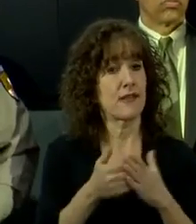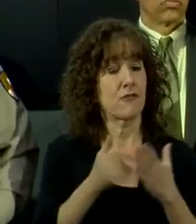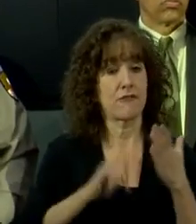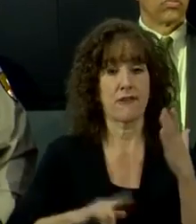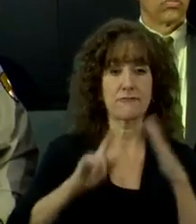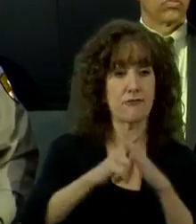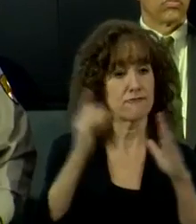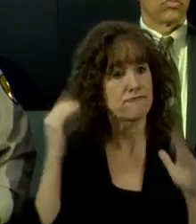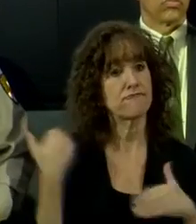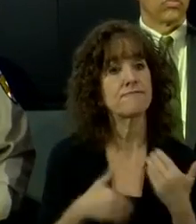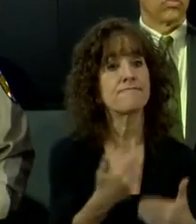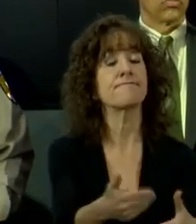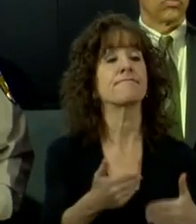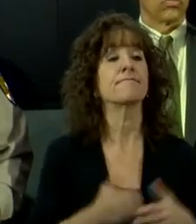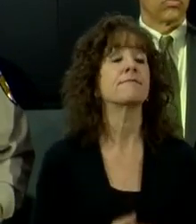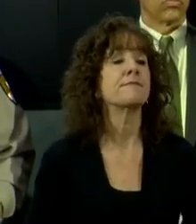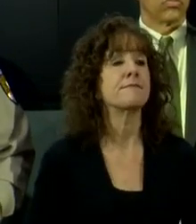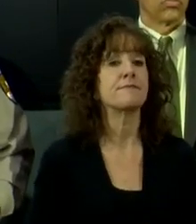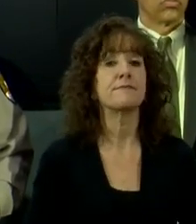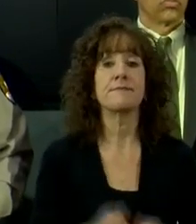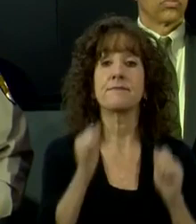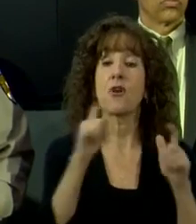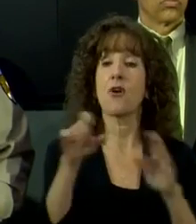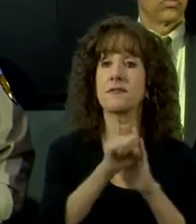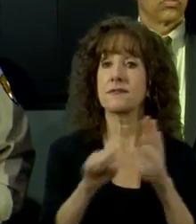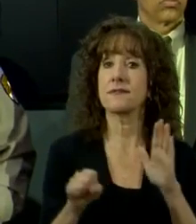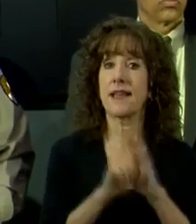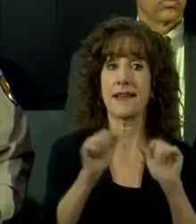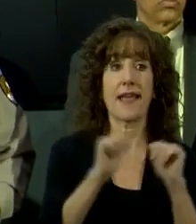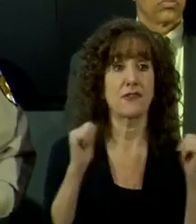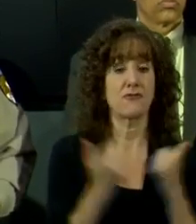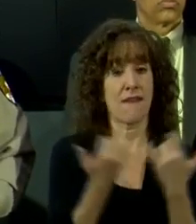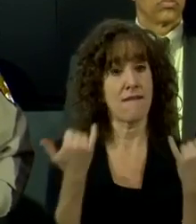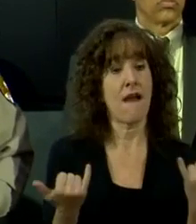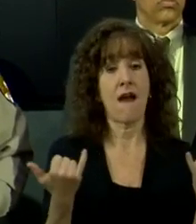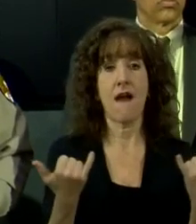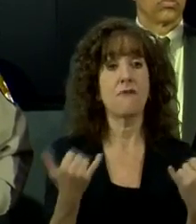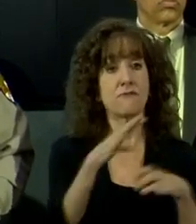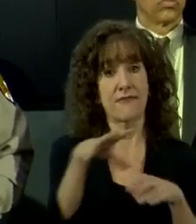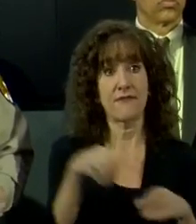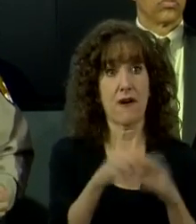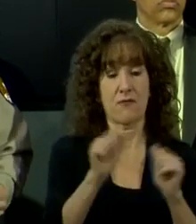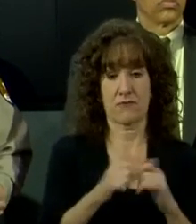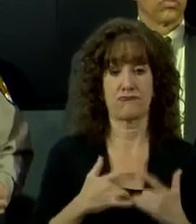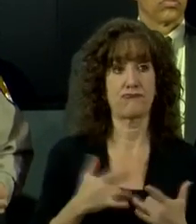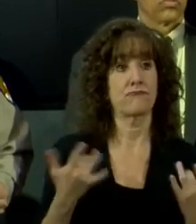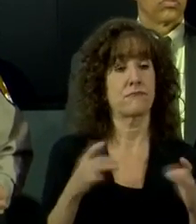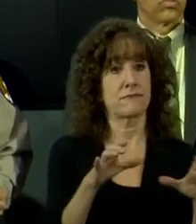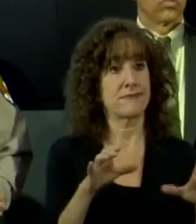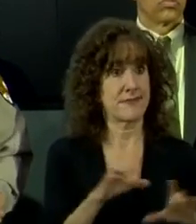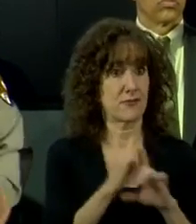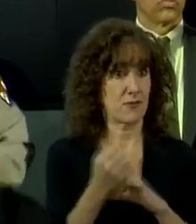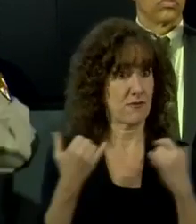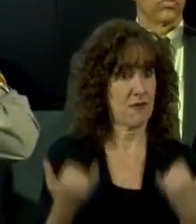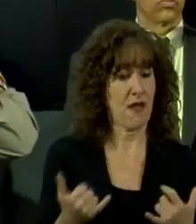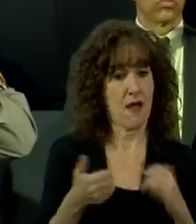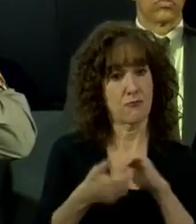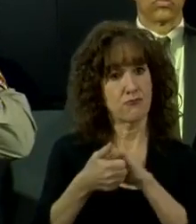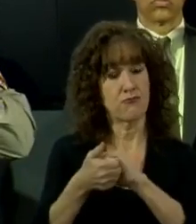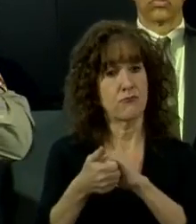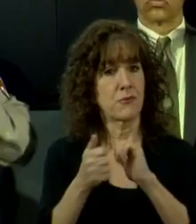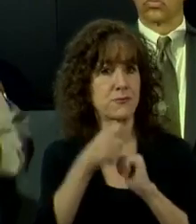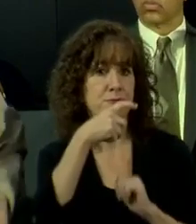been activated. All state agencies are actively engaged in this situation. We've partnered